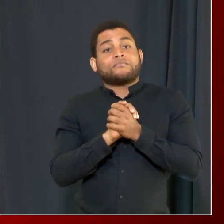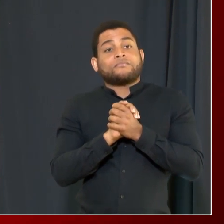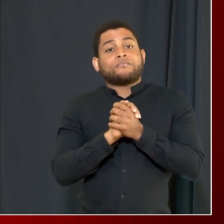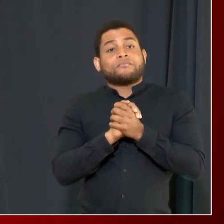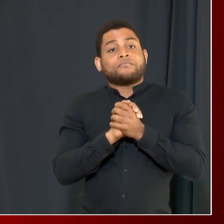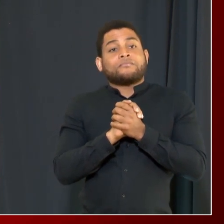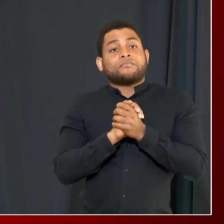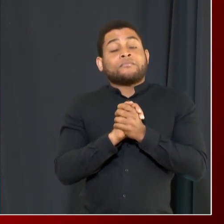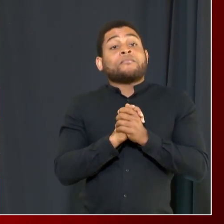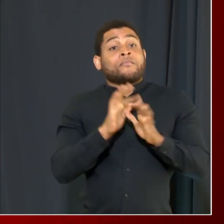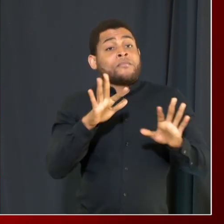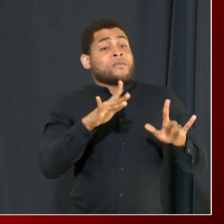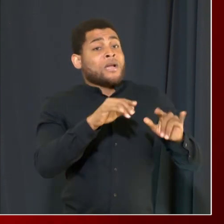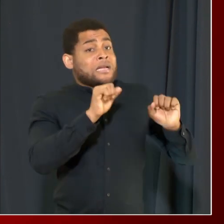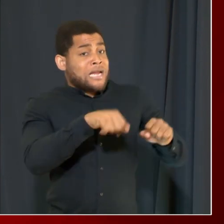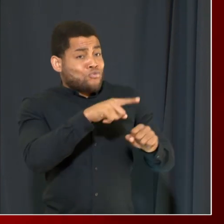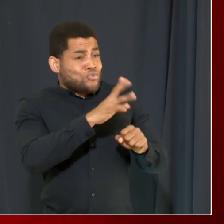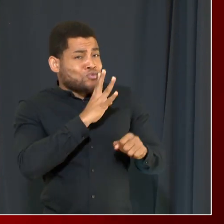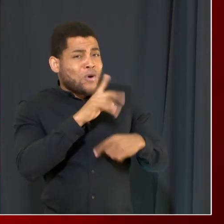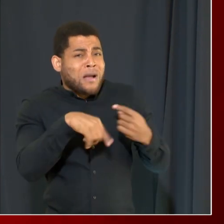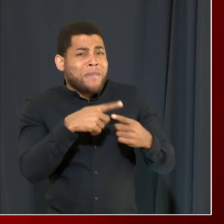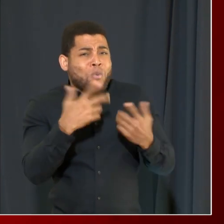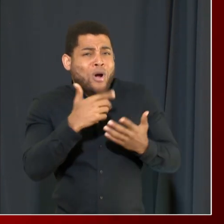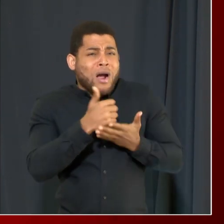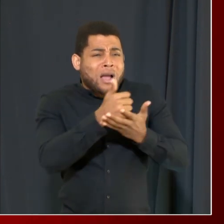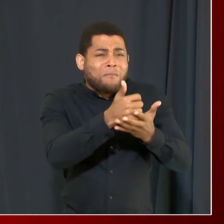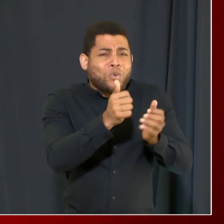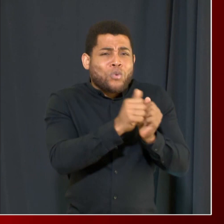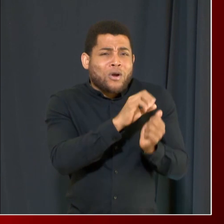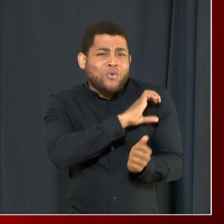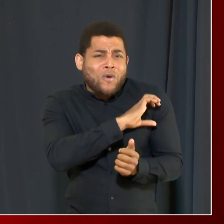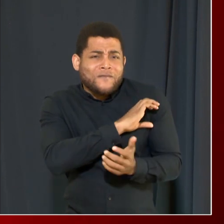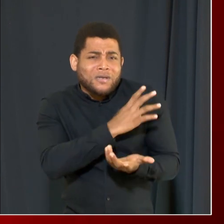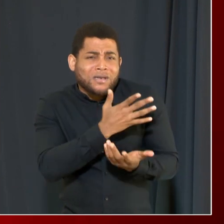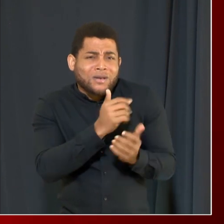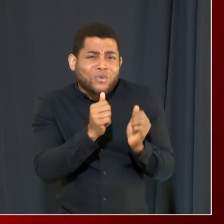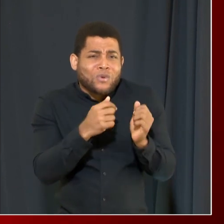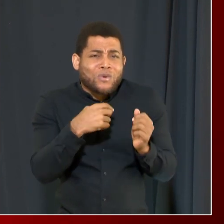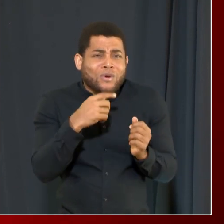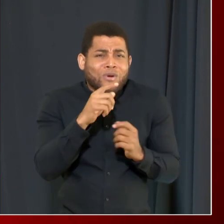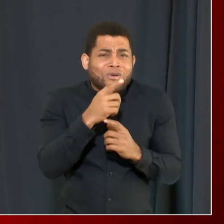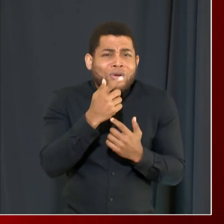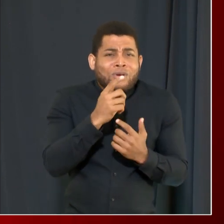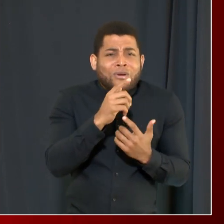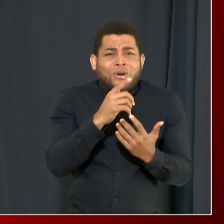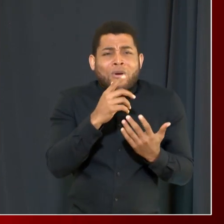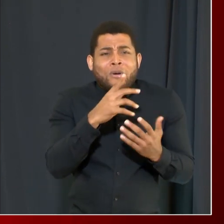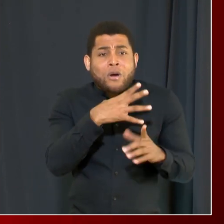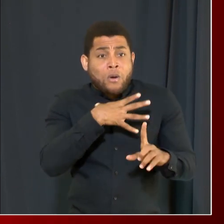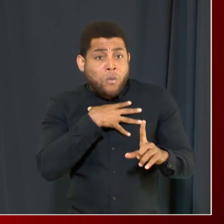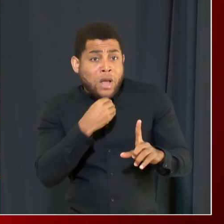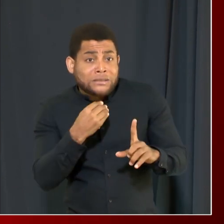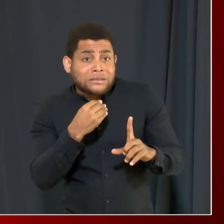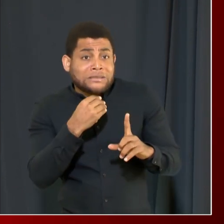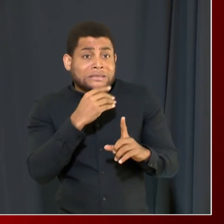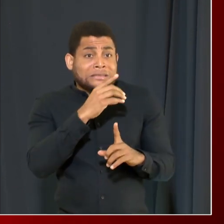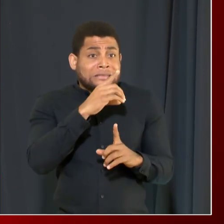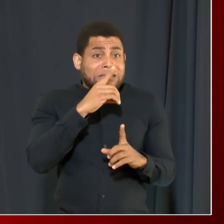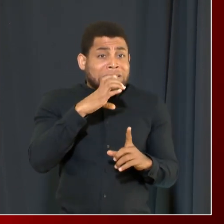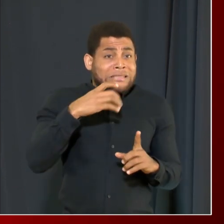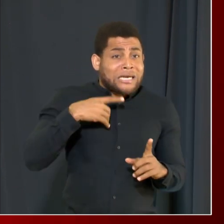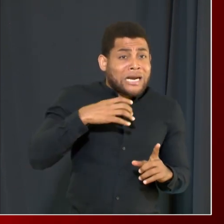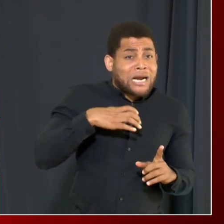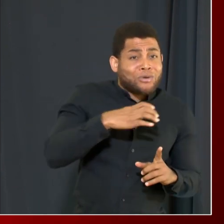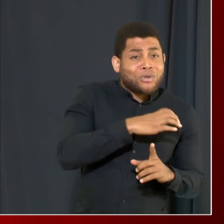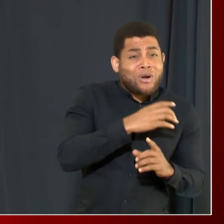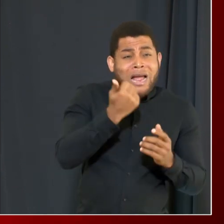About would that help your officers? Did you get to have that conversation with Councilmember Trayon White, and what have the discussions with the mayor been?